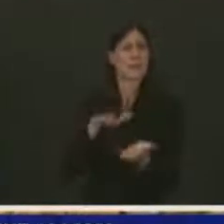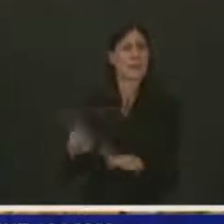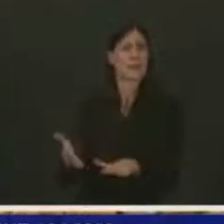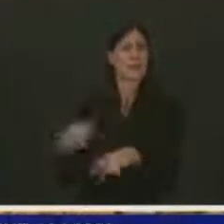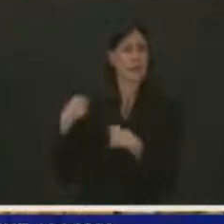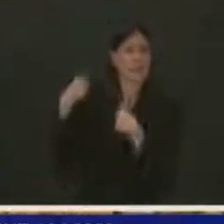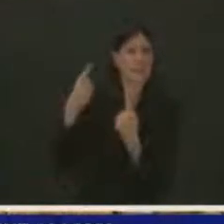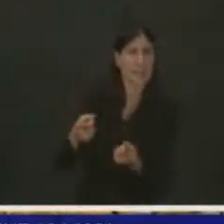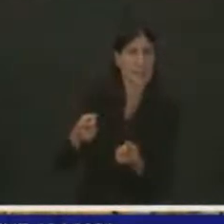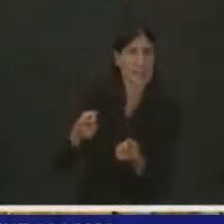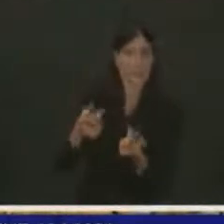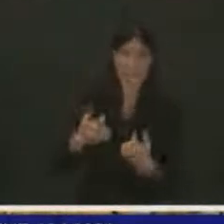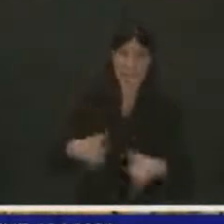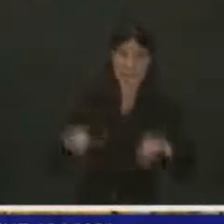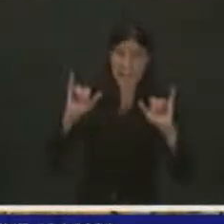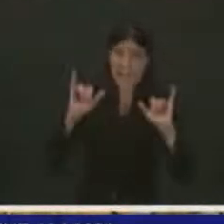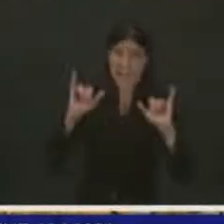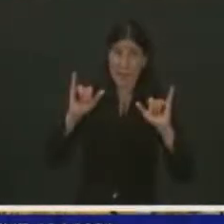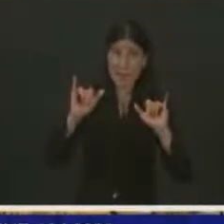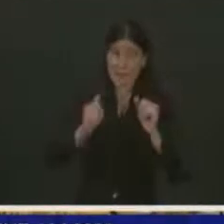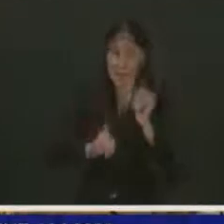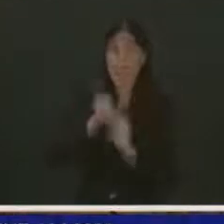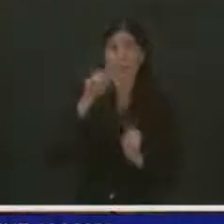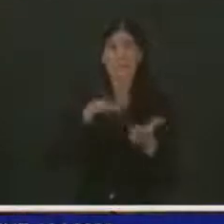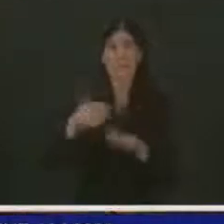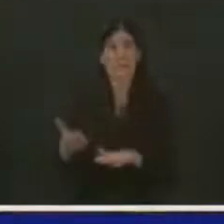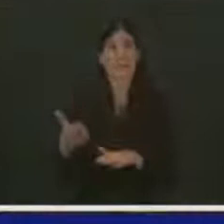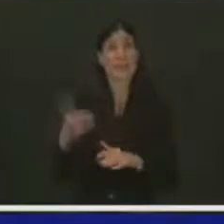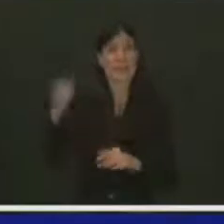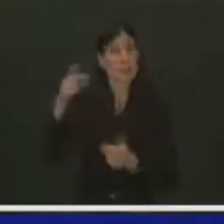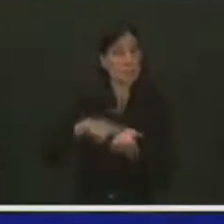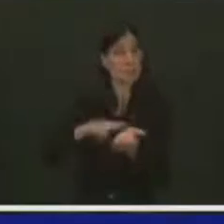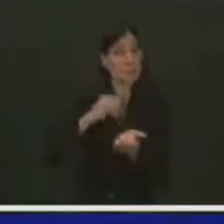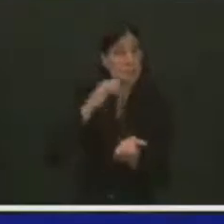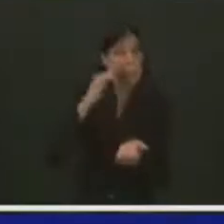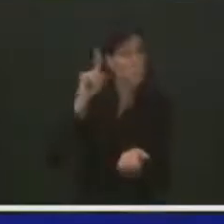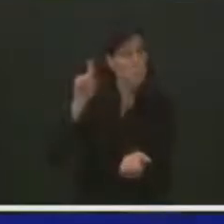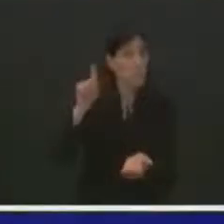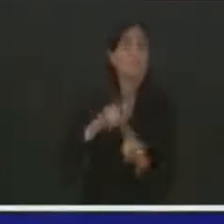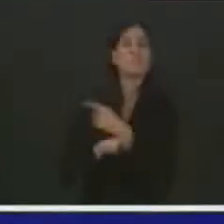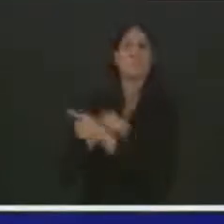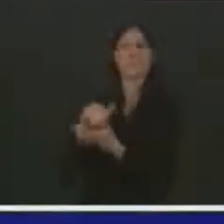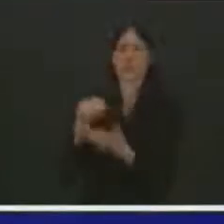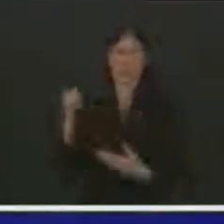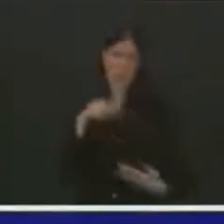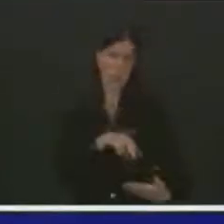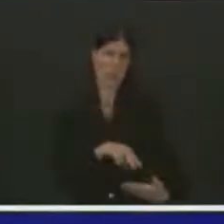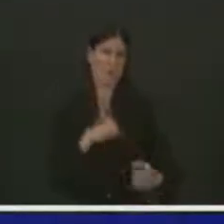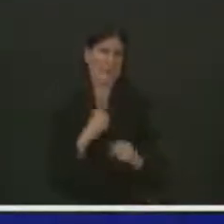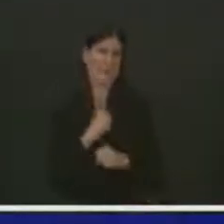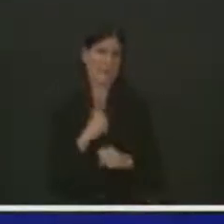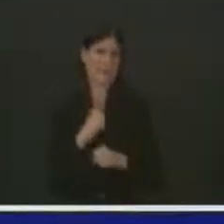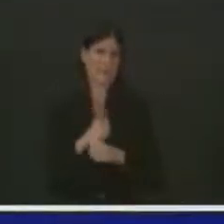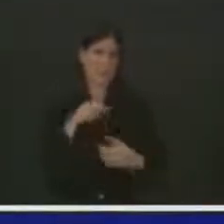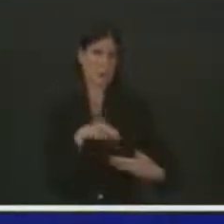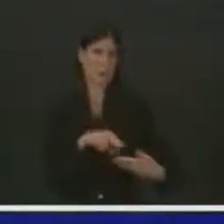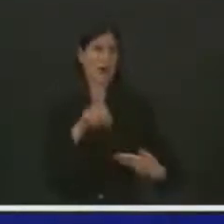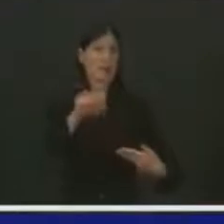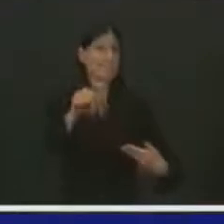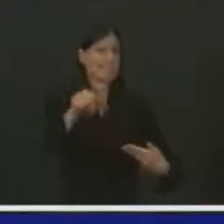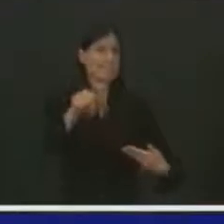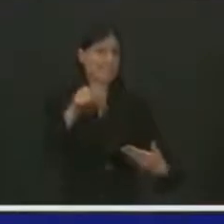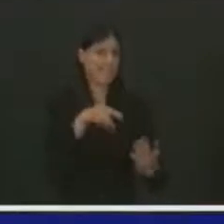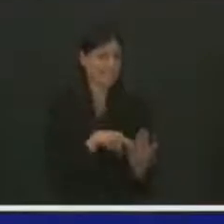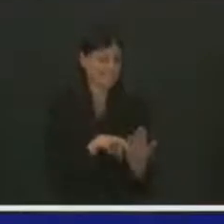deaths? Our nursing homes are definitely working hard to address the fact